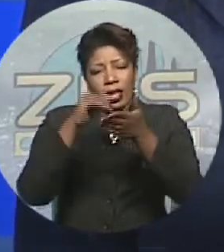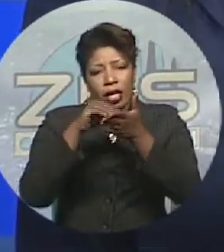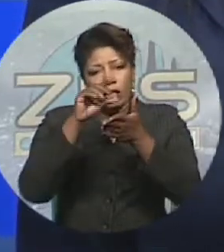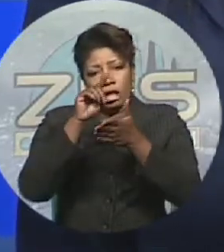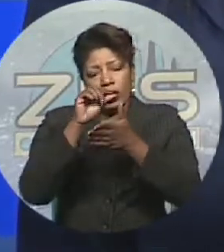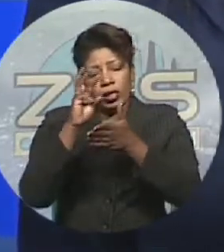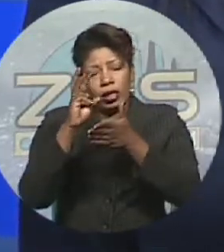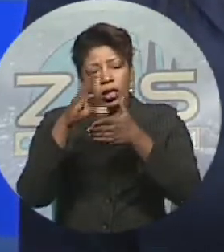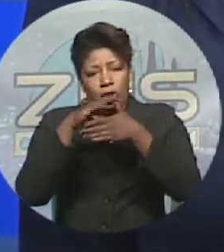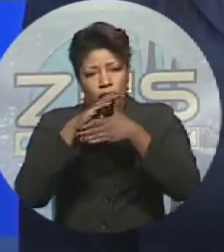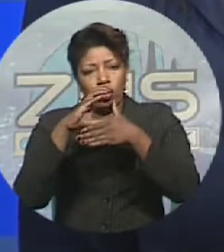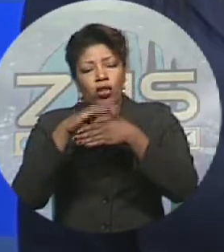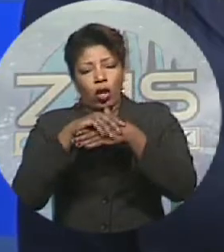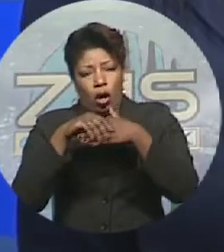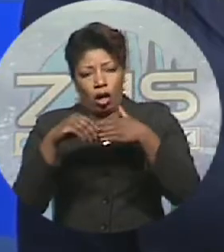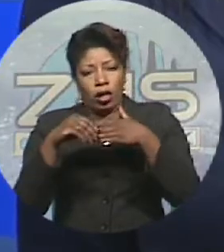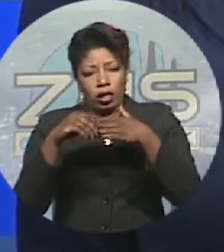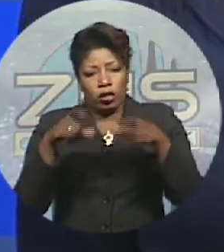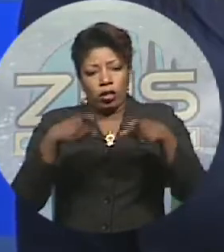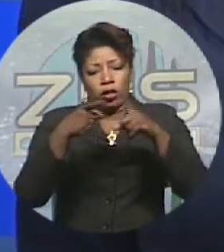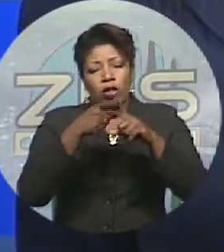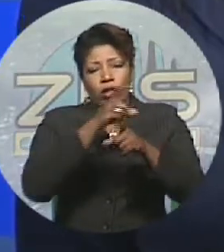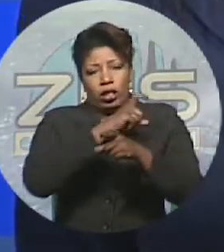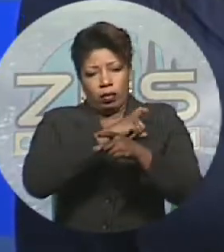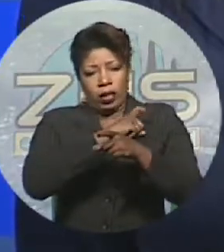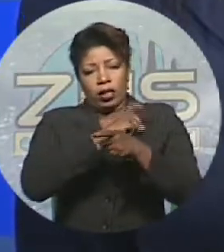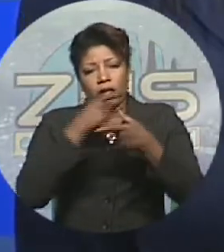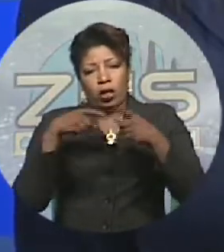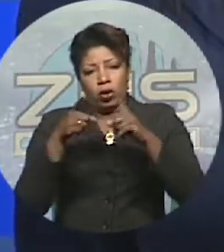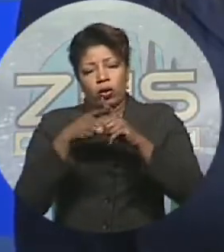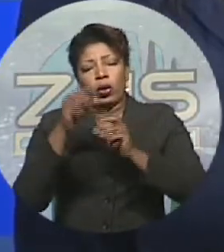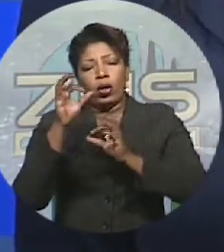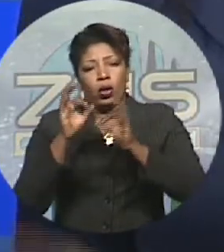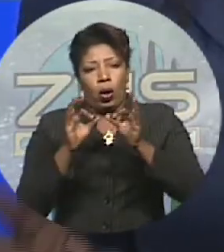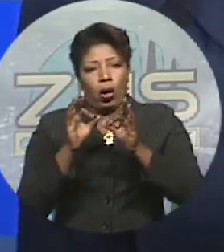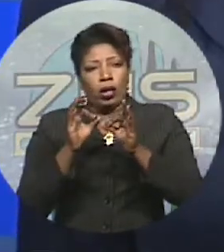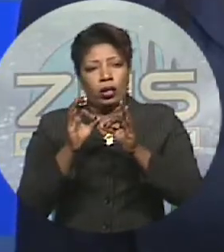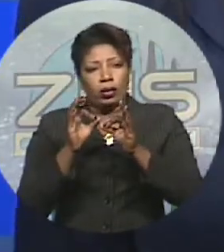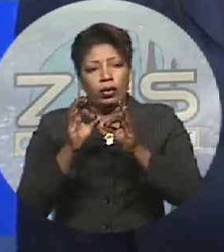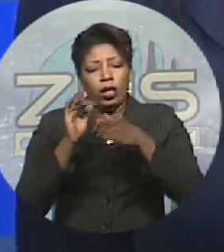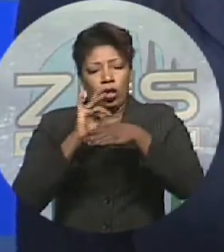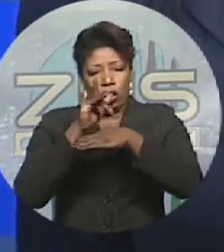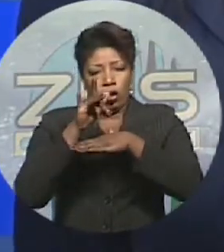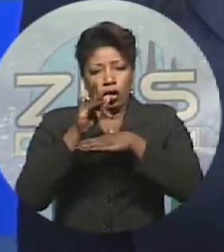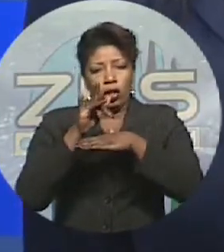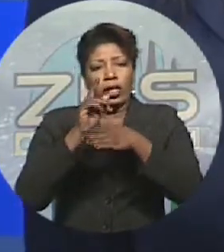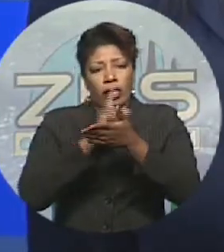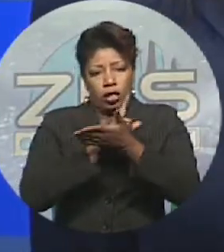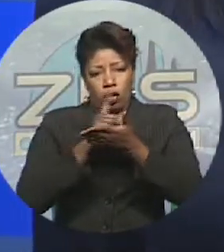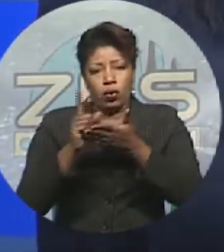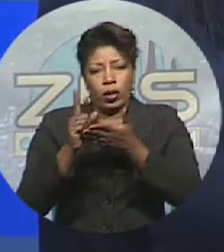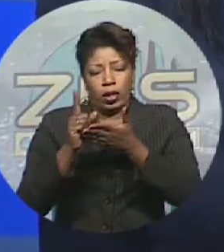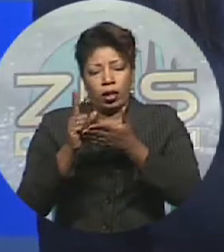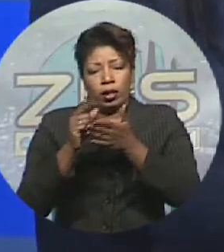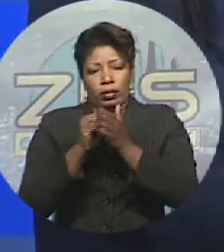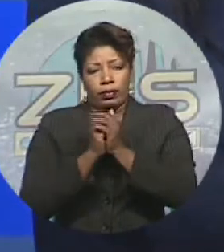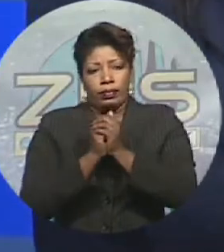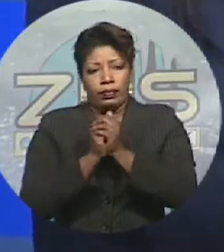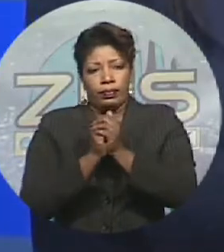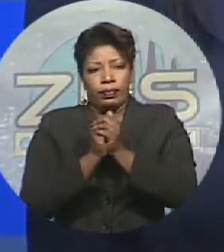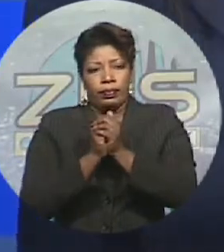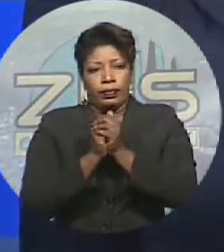$27,696. The man was handed over to police and is expected to appear in the magistrate's court early this week, to face formal